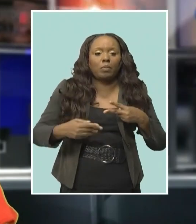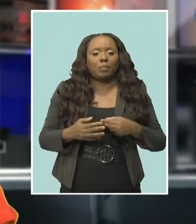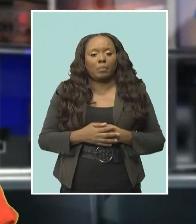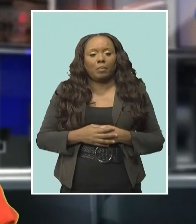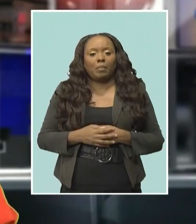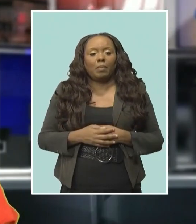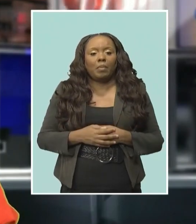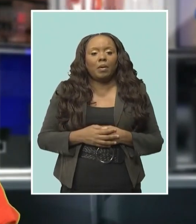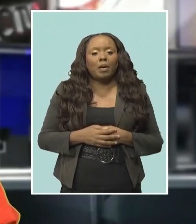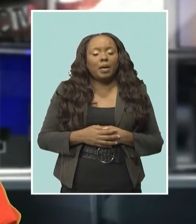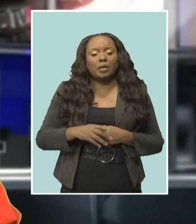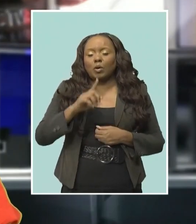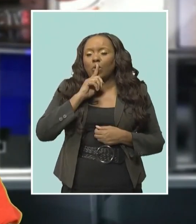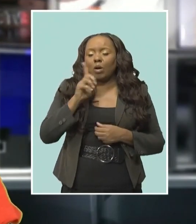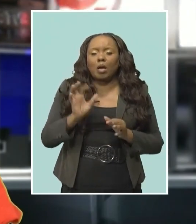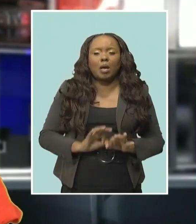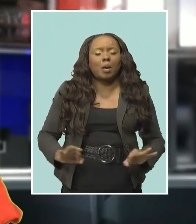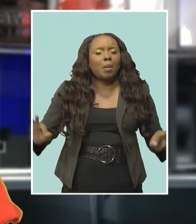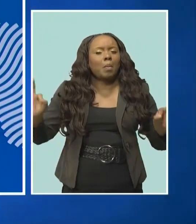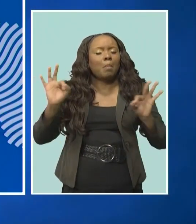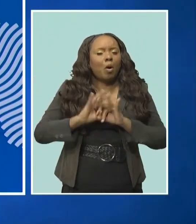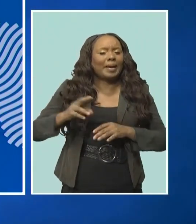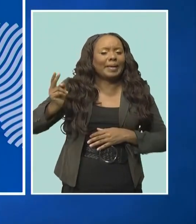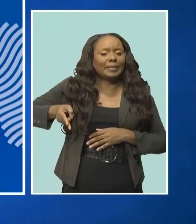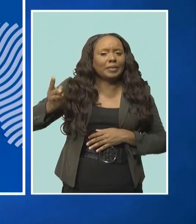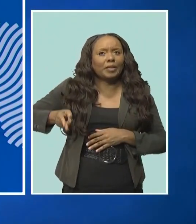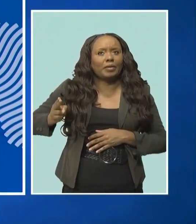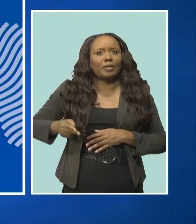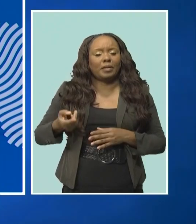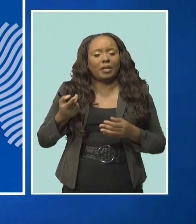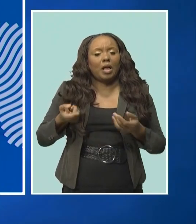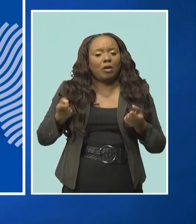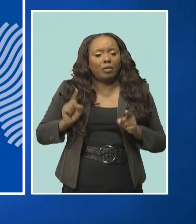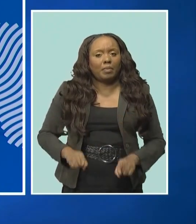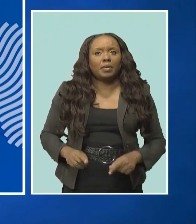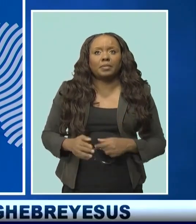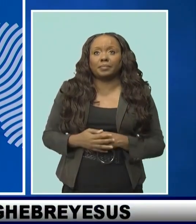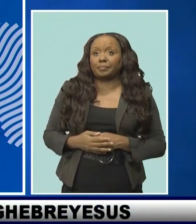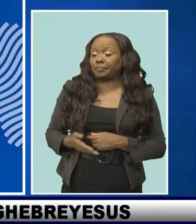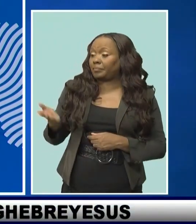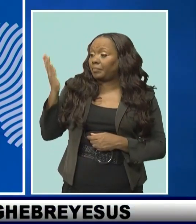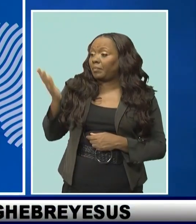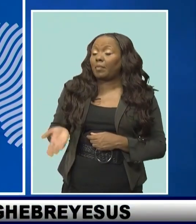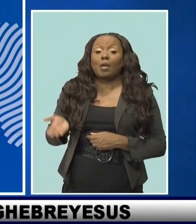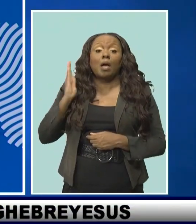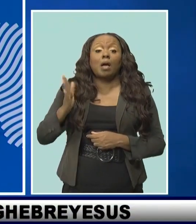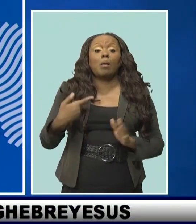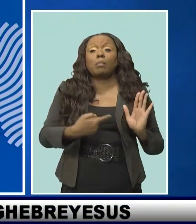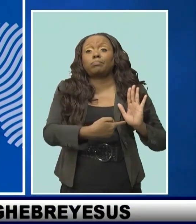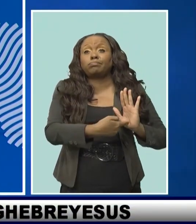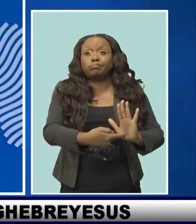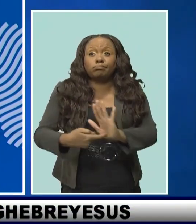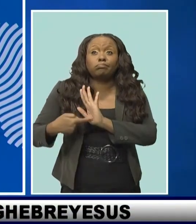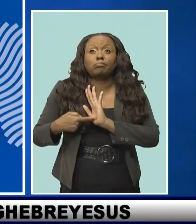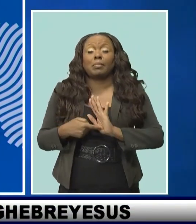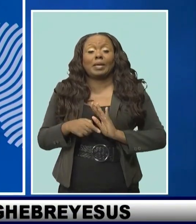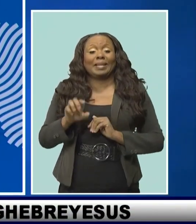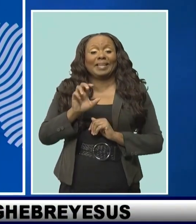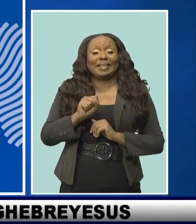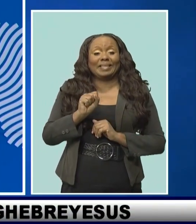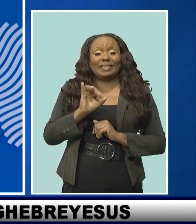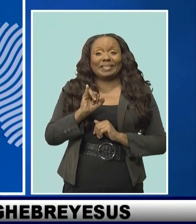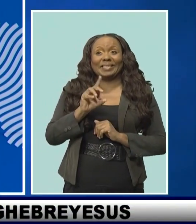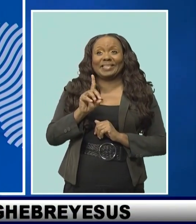as a landmark deal. This landmark statement will showcase the feasibility of SID-specific